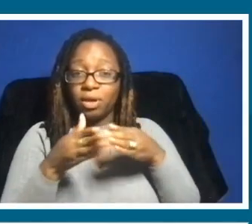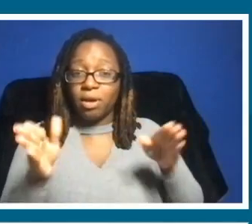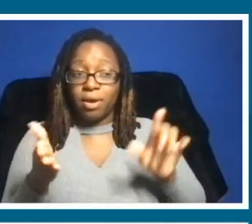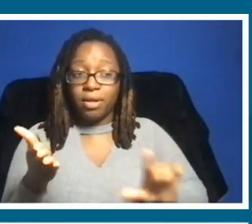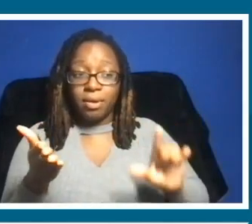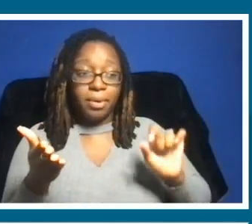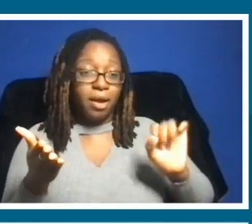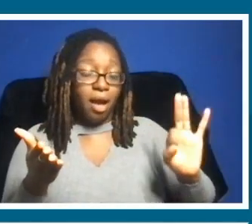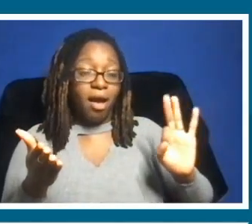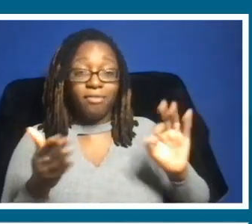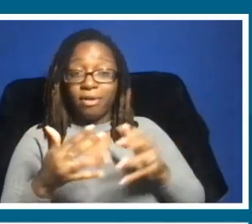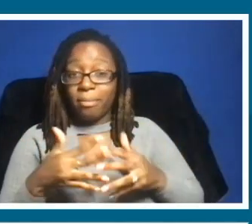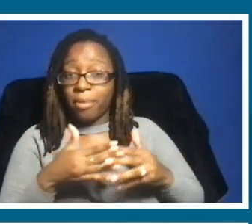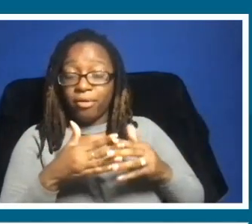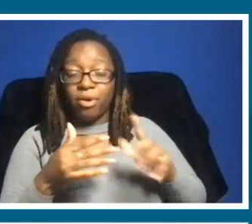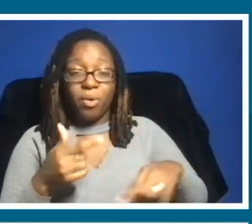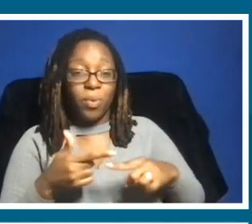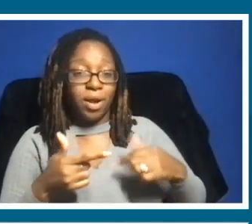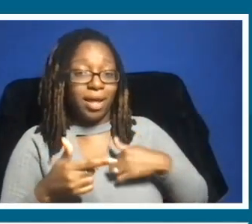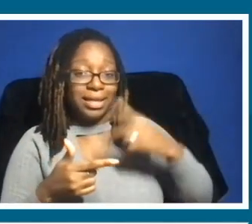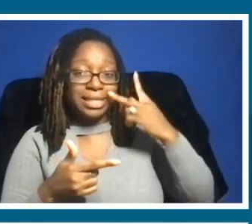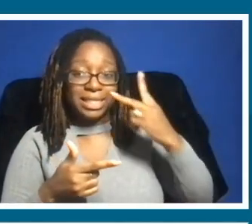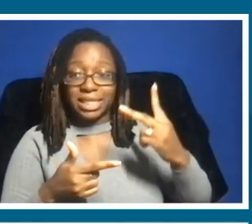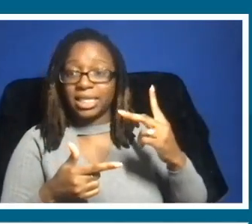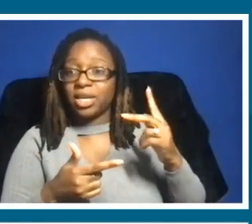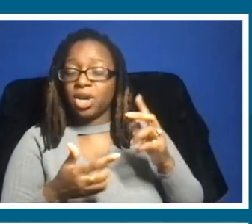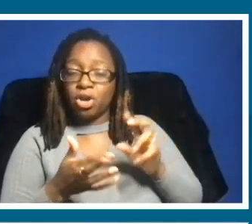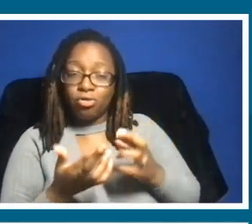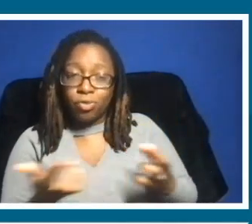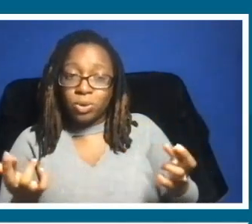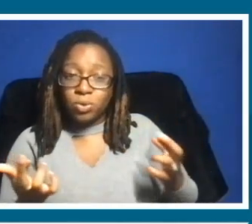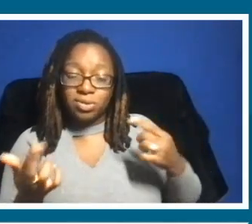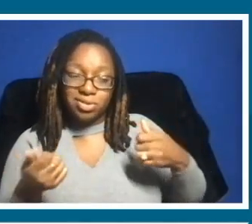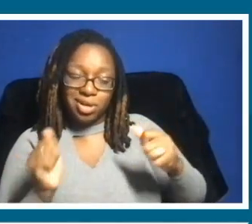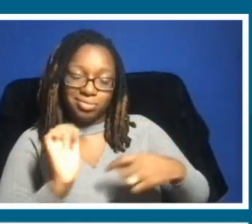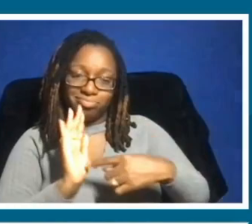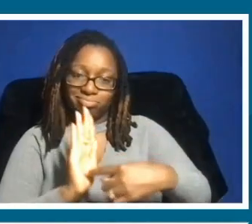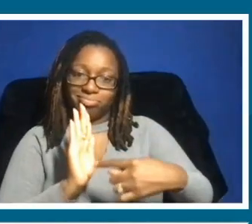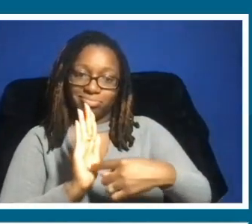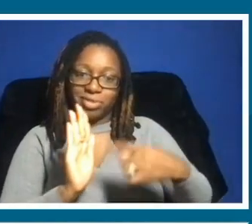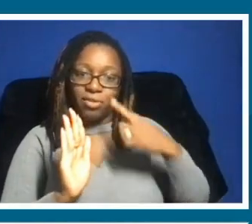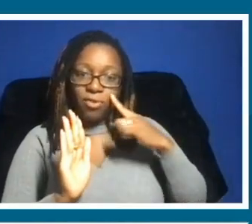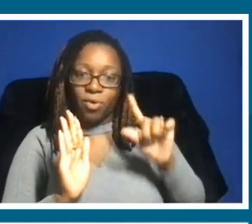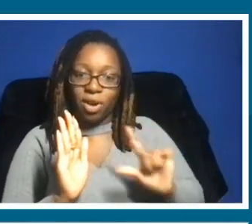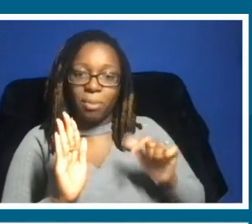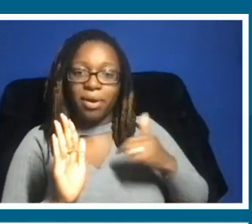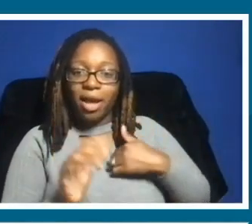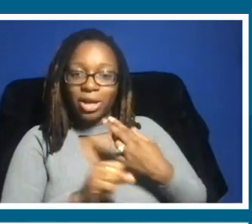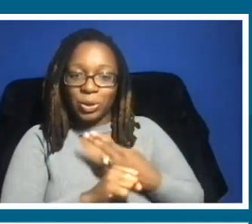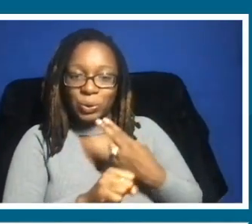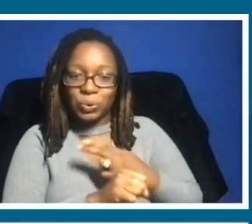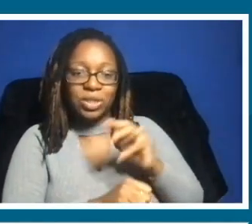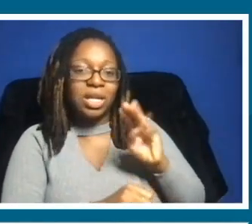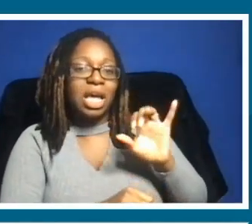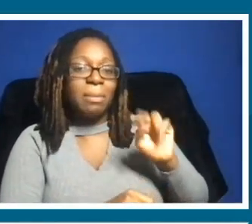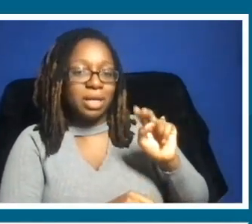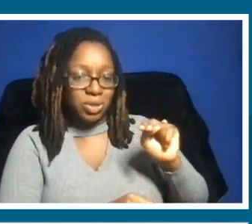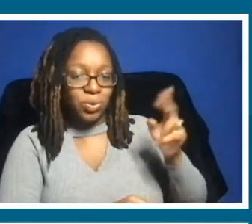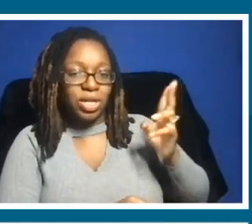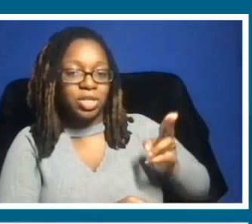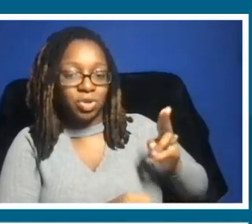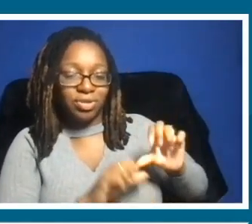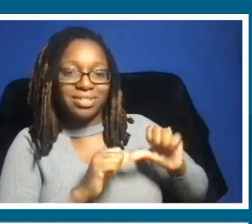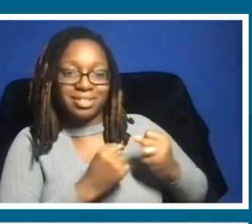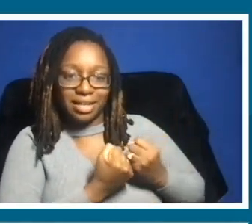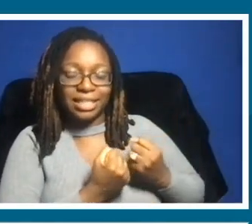for resources to reflect the audience that I'm teaching, I start with the library and then I branch out. How else can